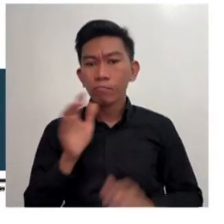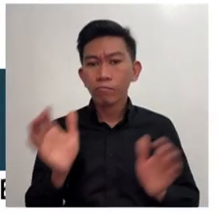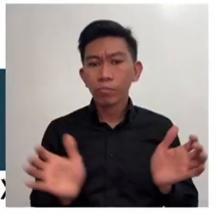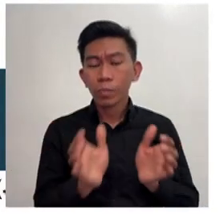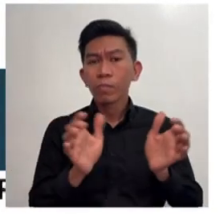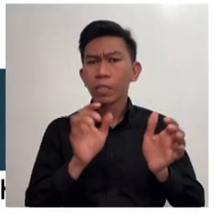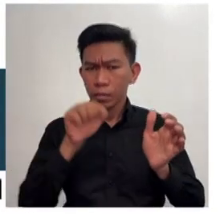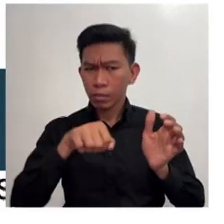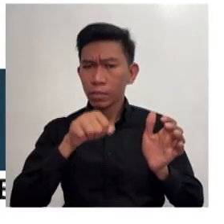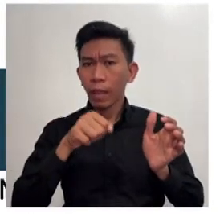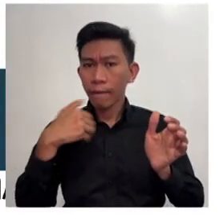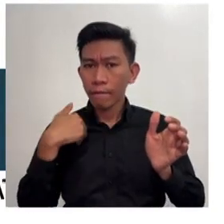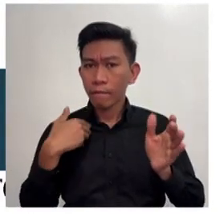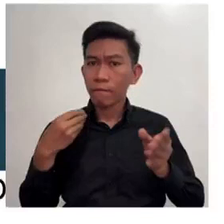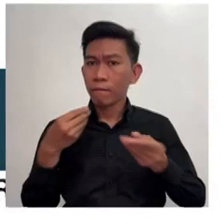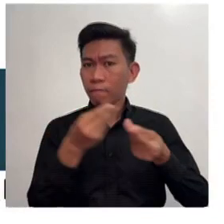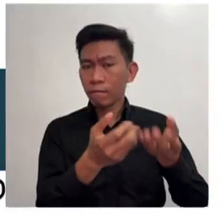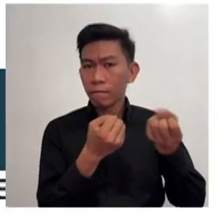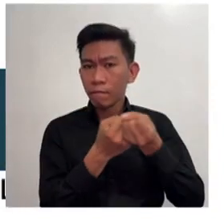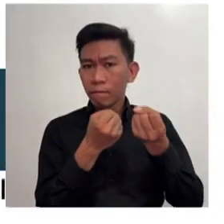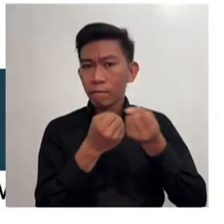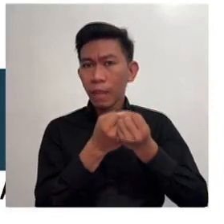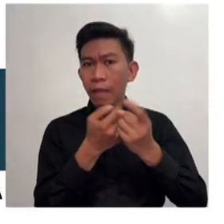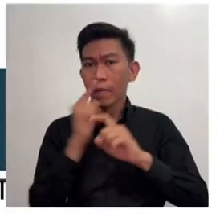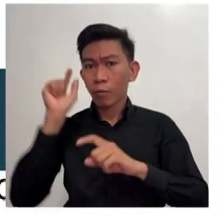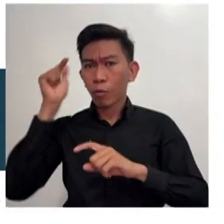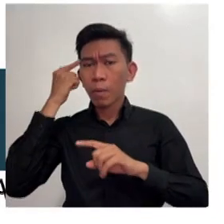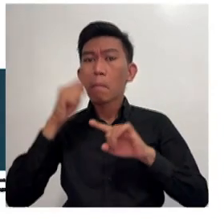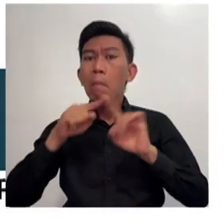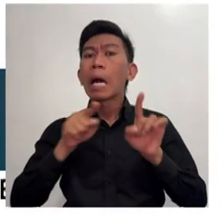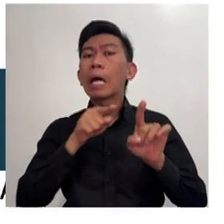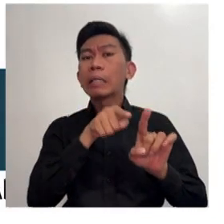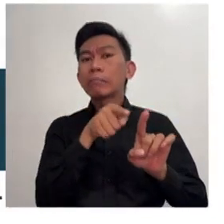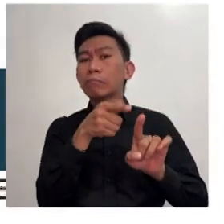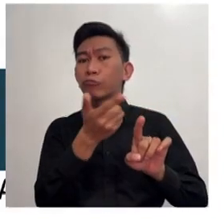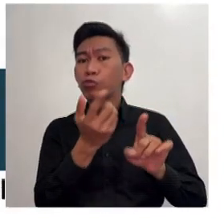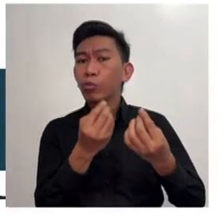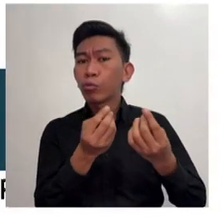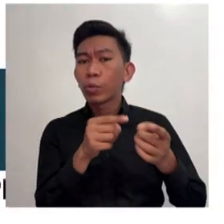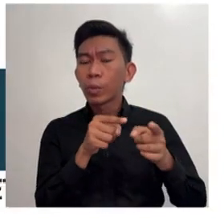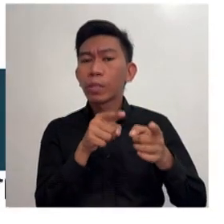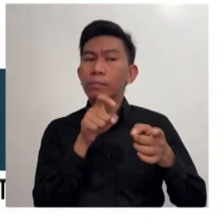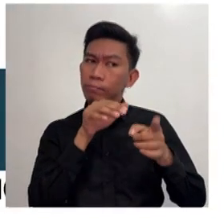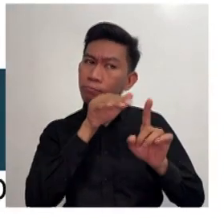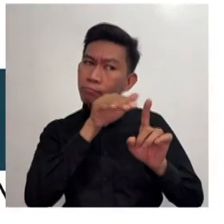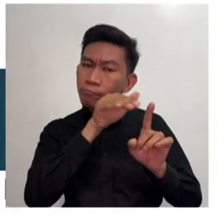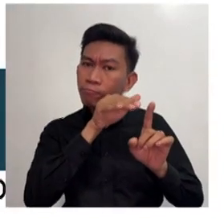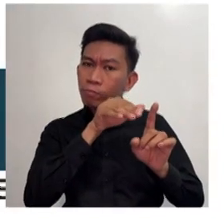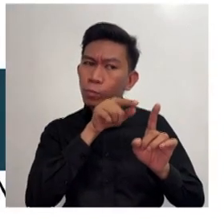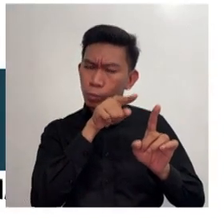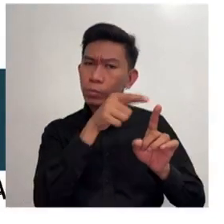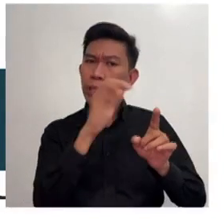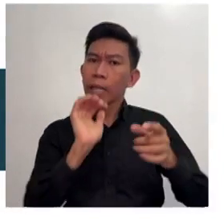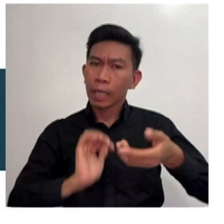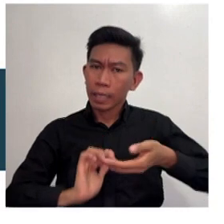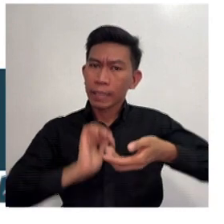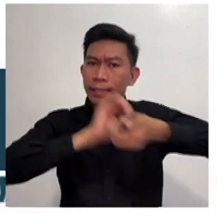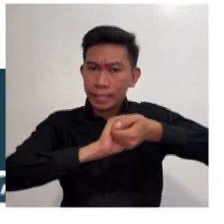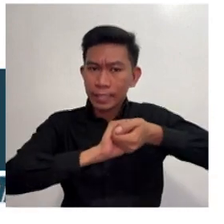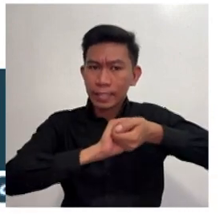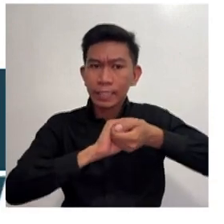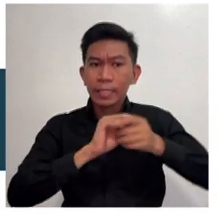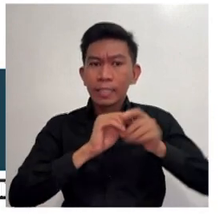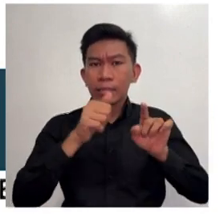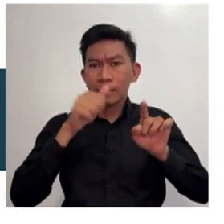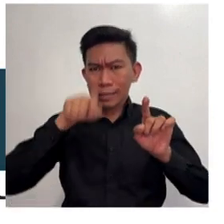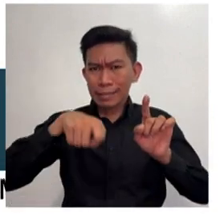mula sa inyo pong pamahalaan, but then in return, we're asking din naman na tulungan po natin yung ating sarili at the